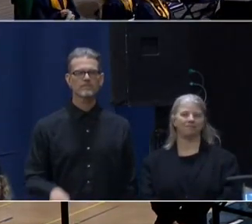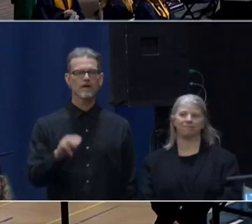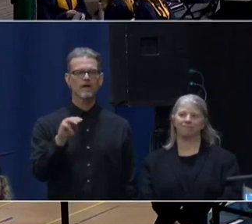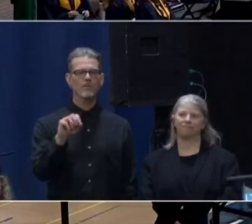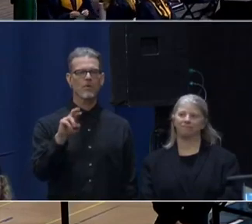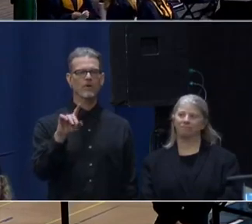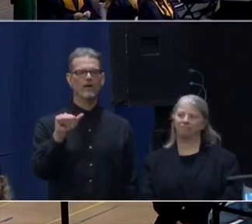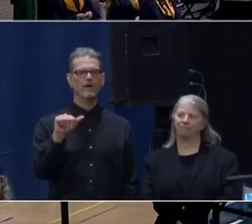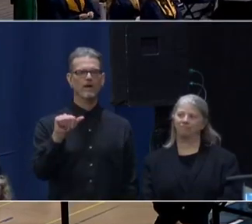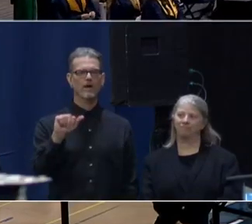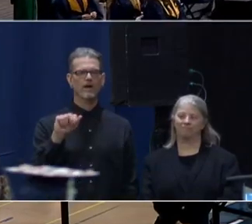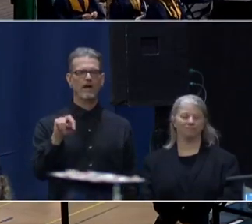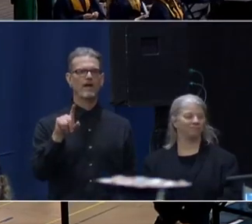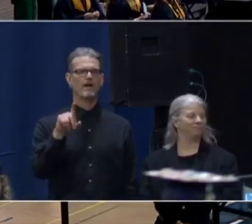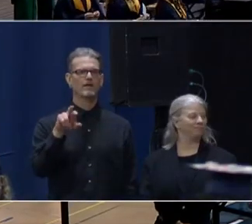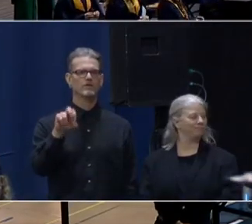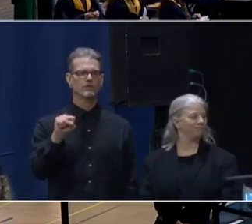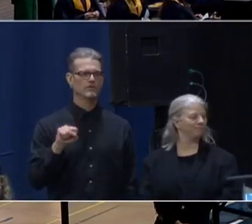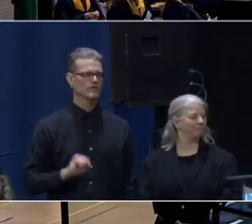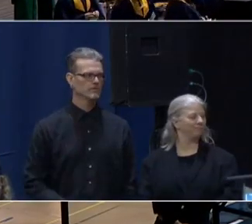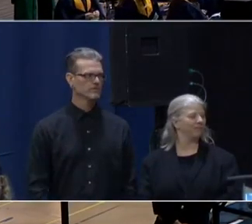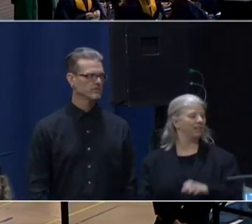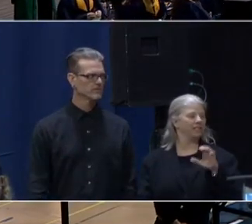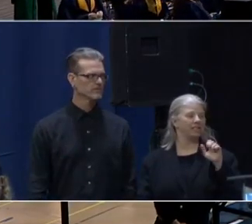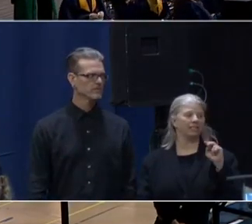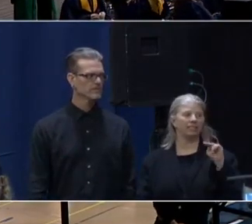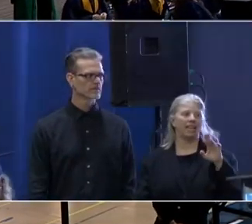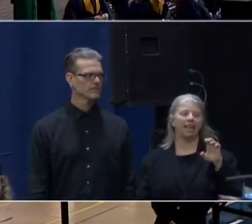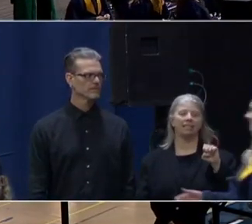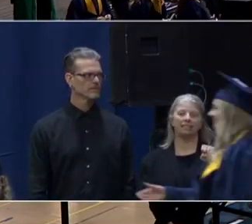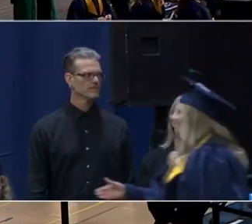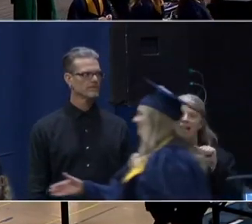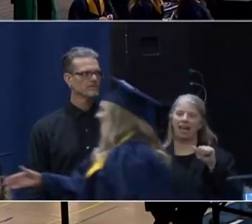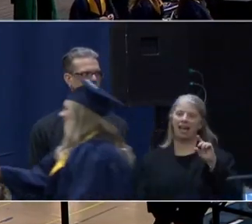Lorena Anders. Candace Adams.